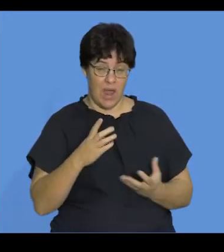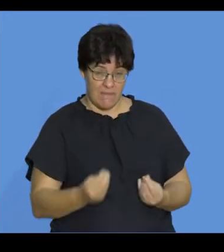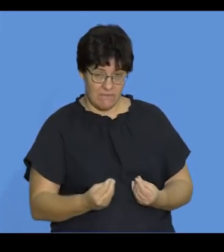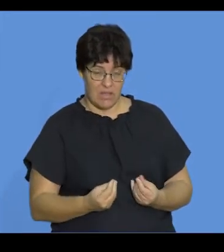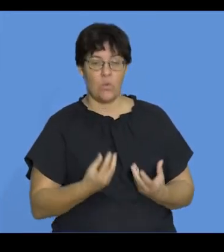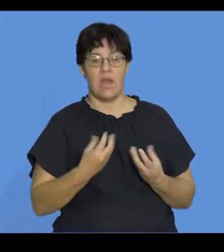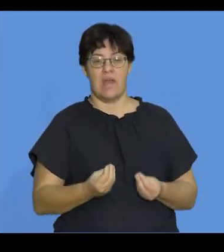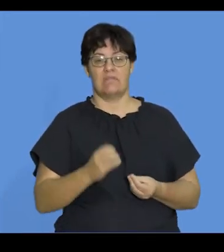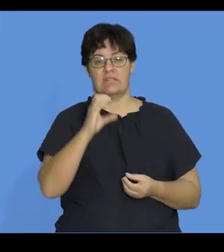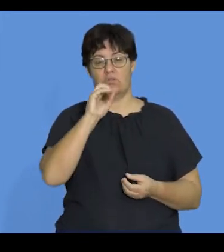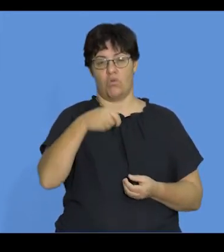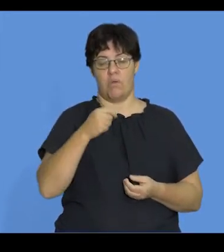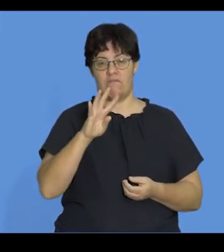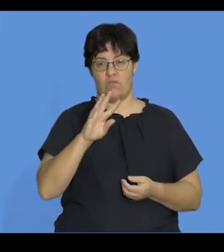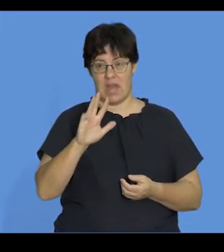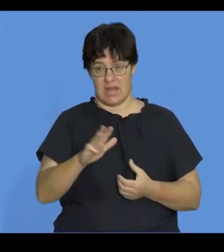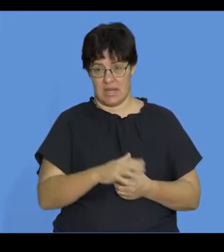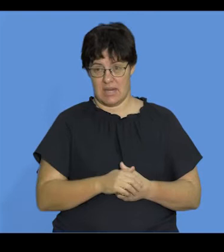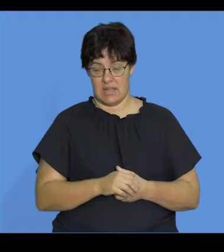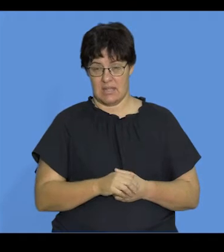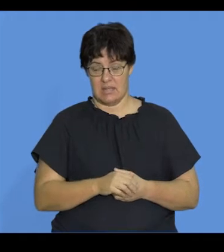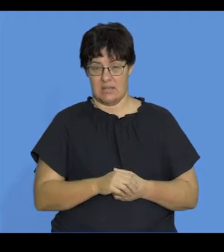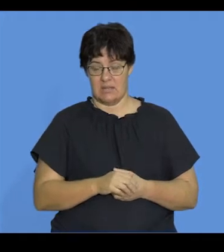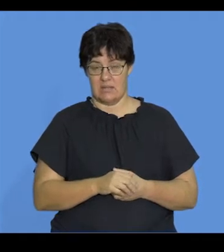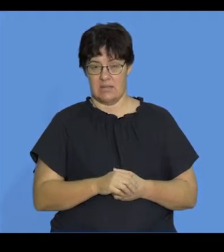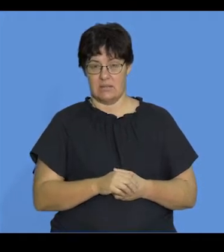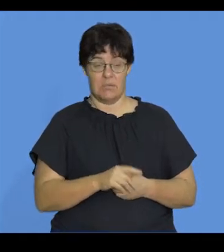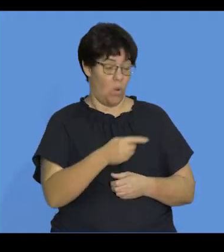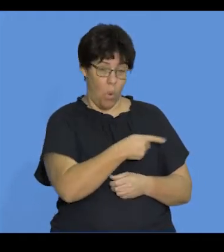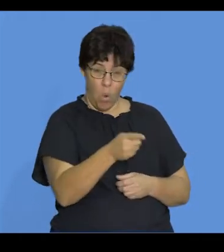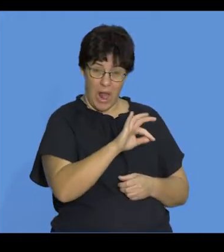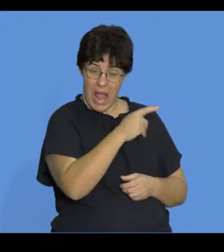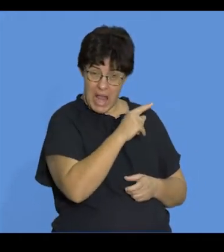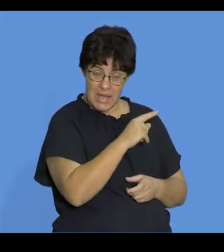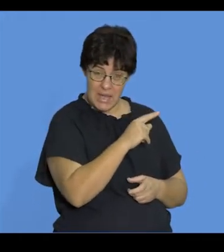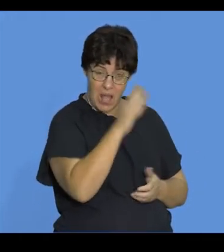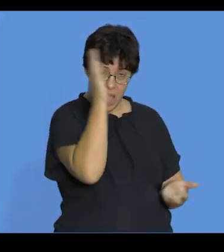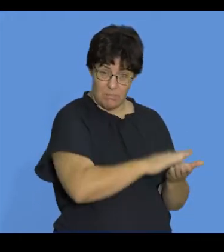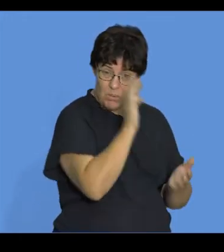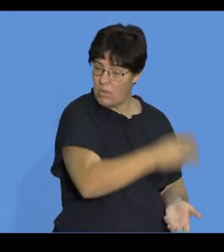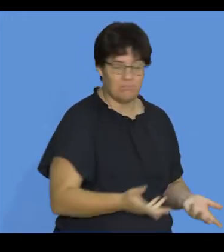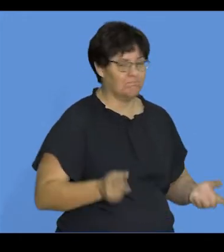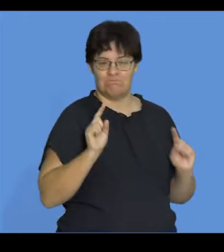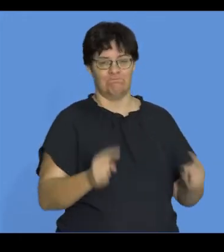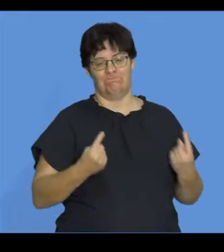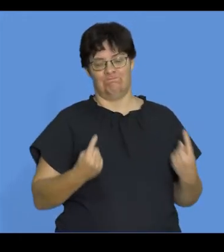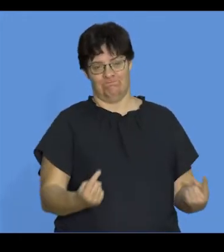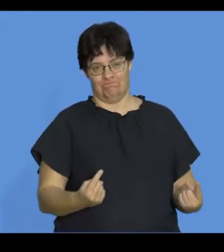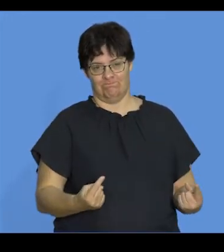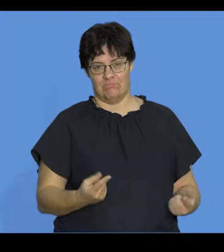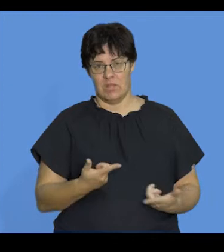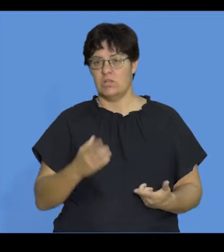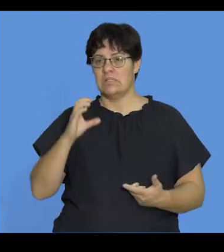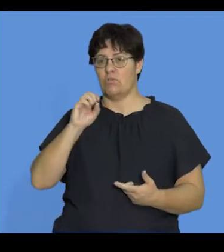got 0.49. Then it means all the iron will not react because we can't have 0.53